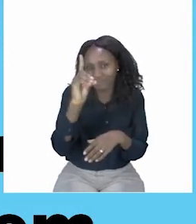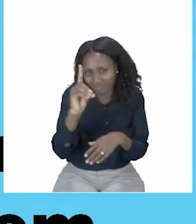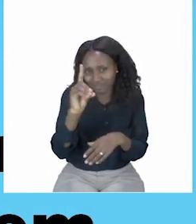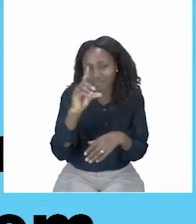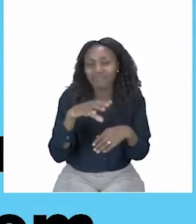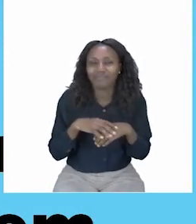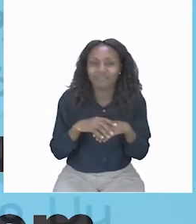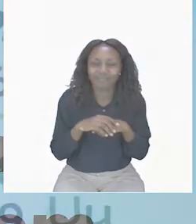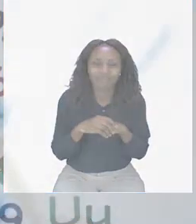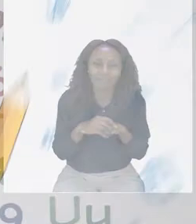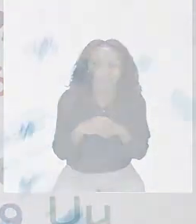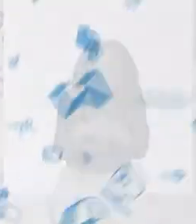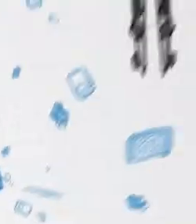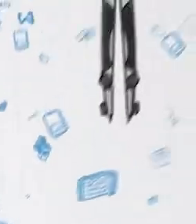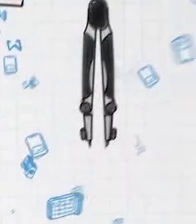2D shapes.